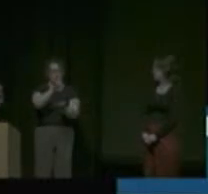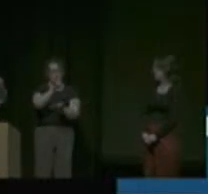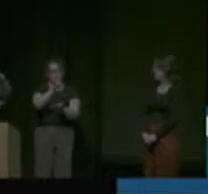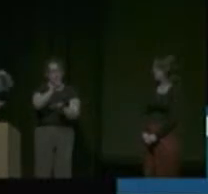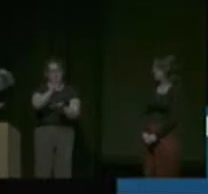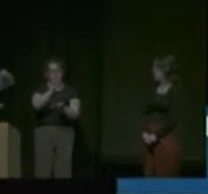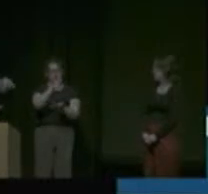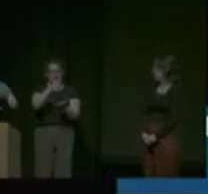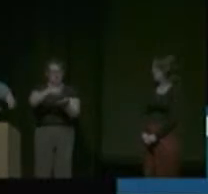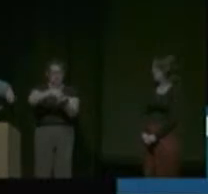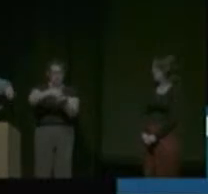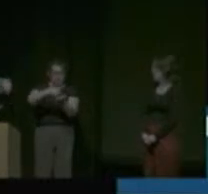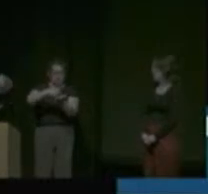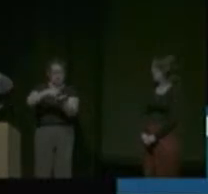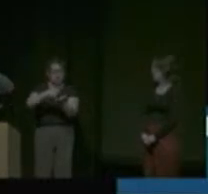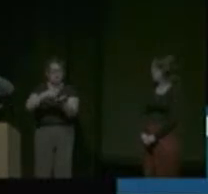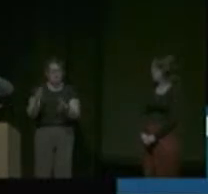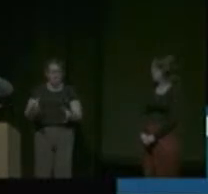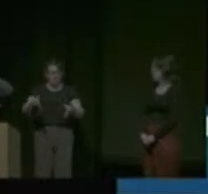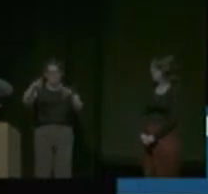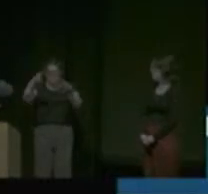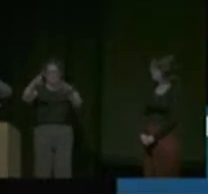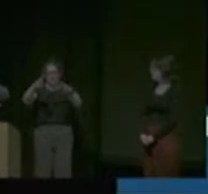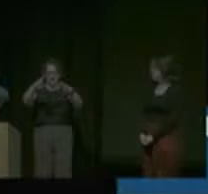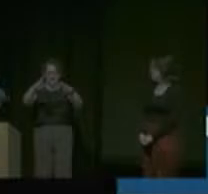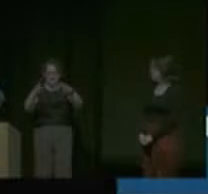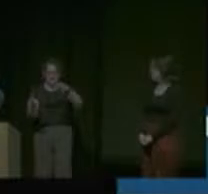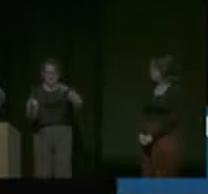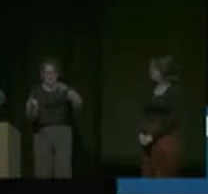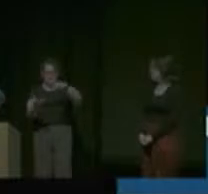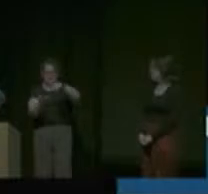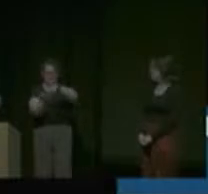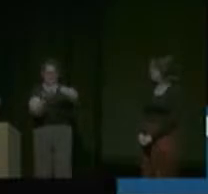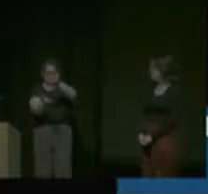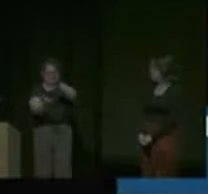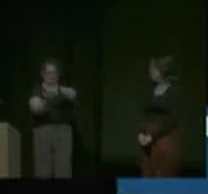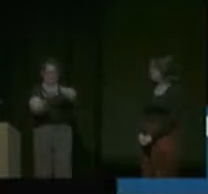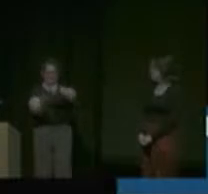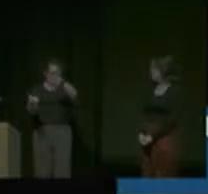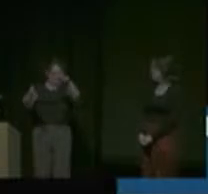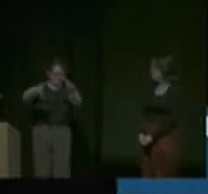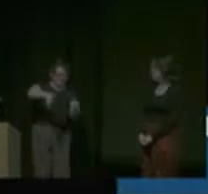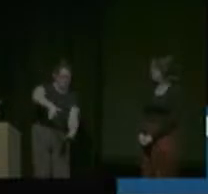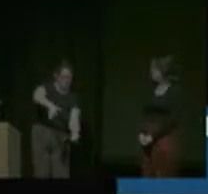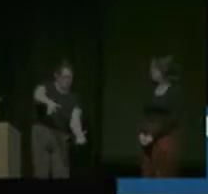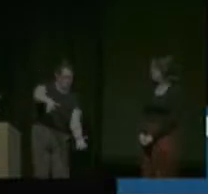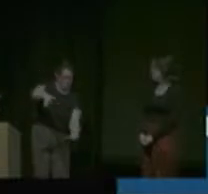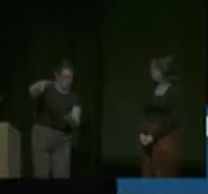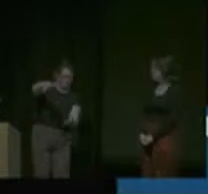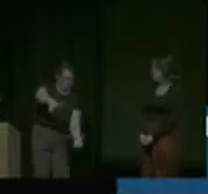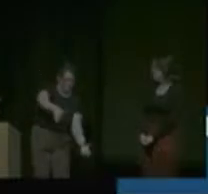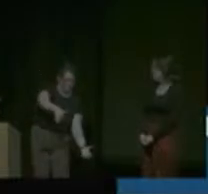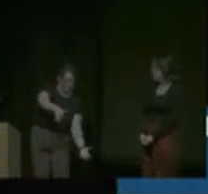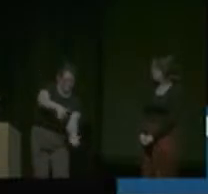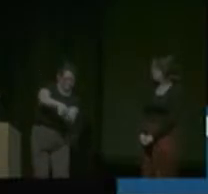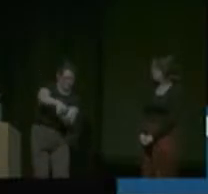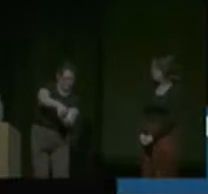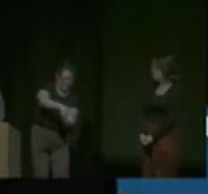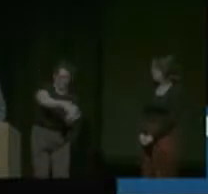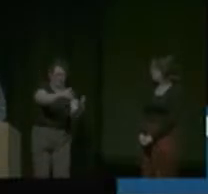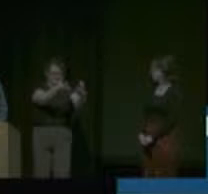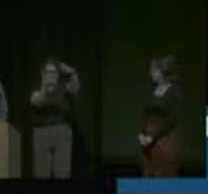in there, a clamshell bucket will grab it out of the basin and load it into this yellow pug mill, it's